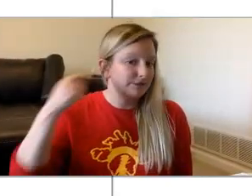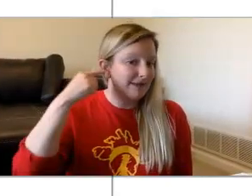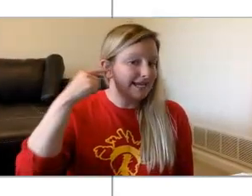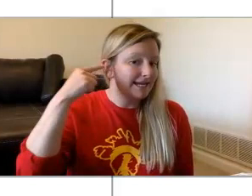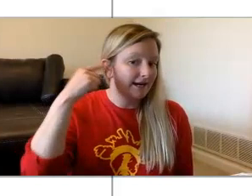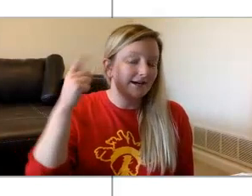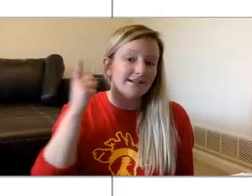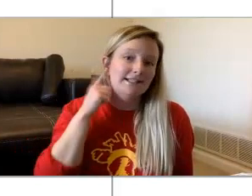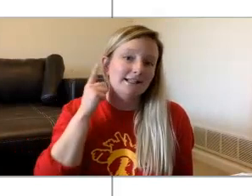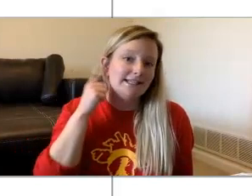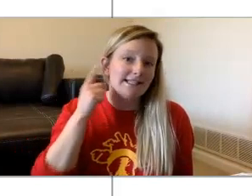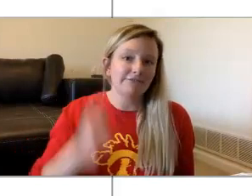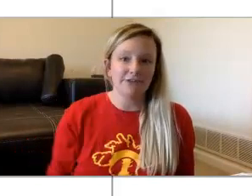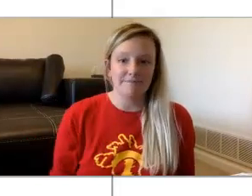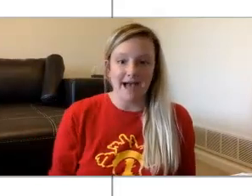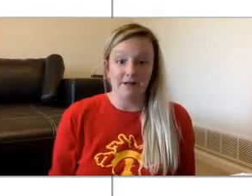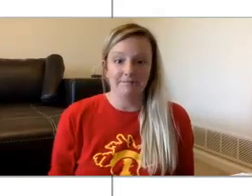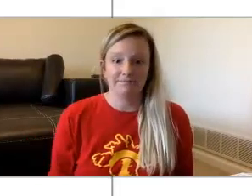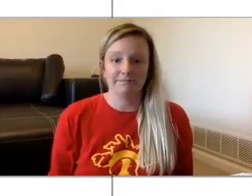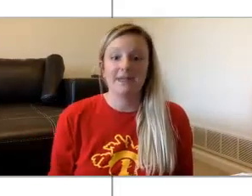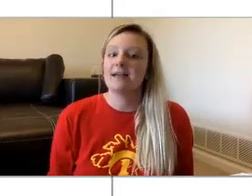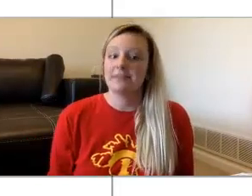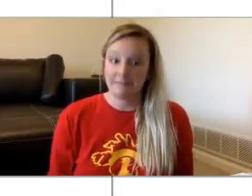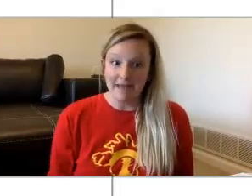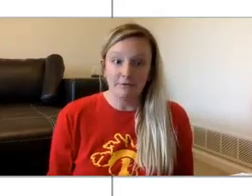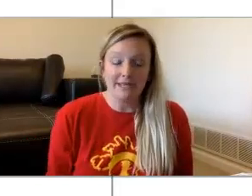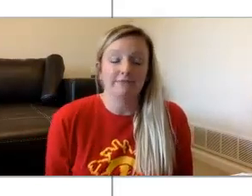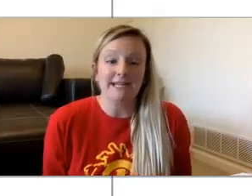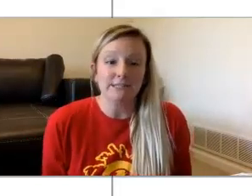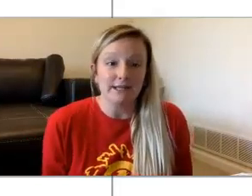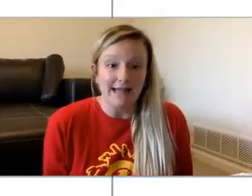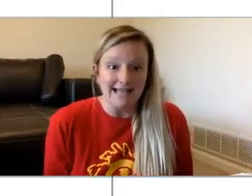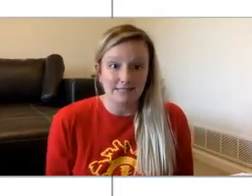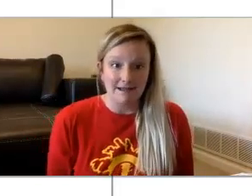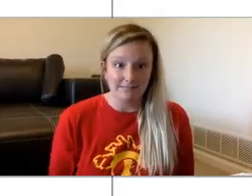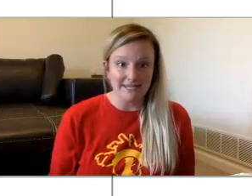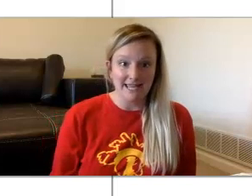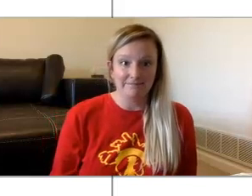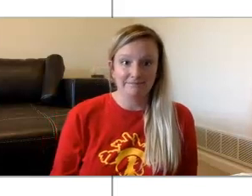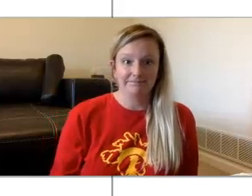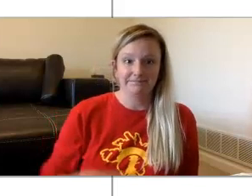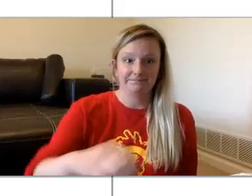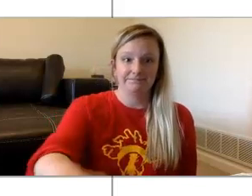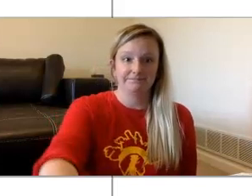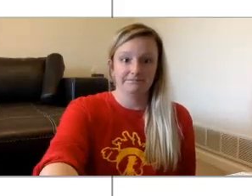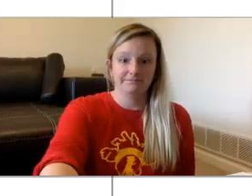I use my ear to listen for the bell. The bell rings when class is about to begin.